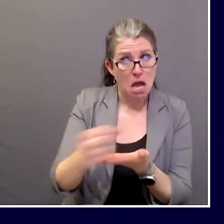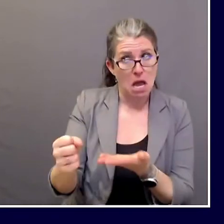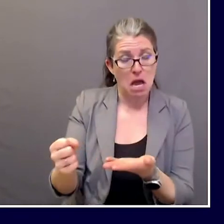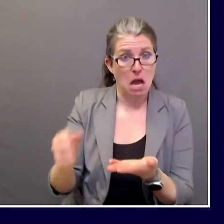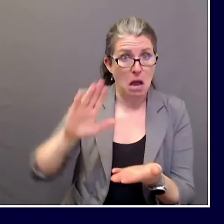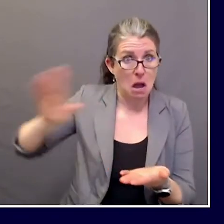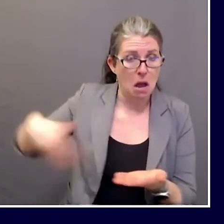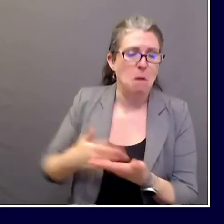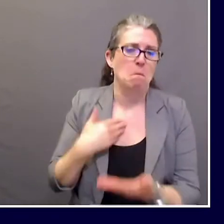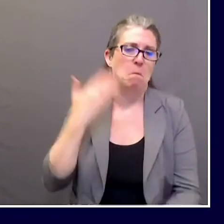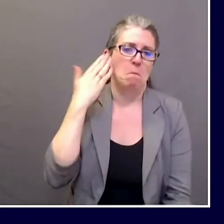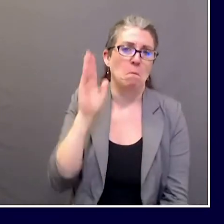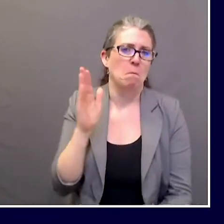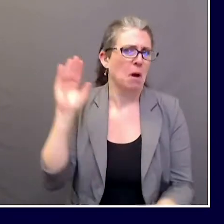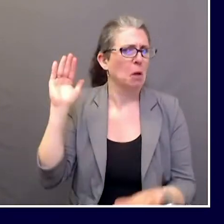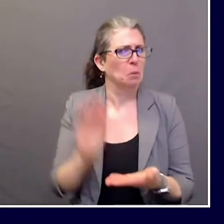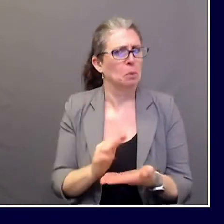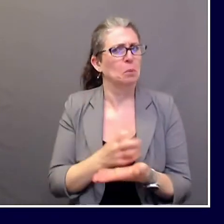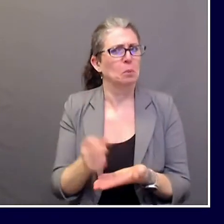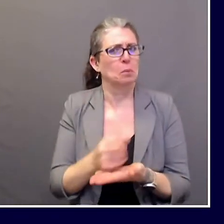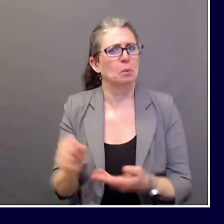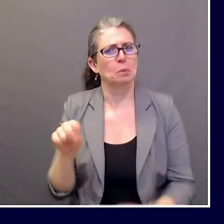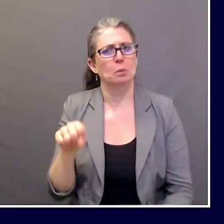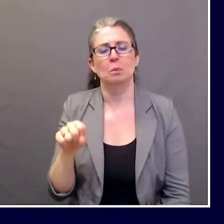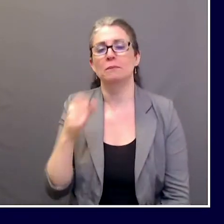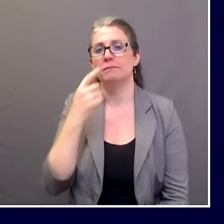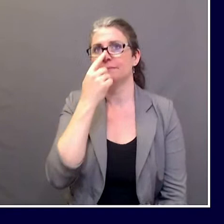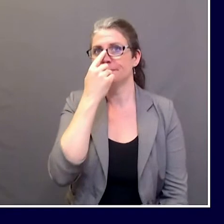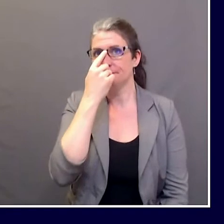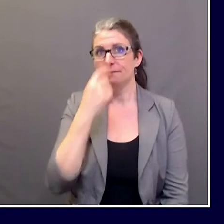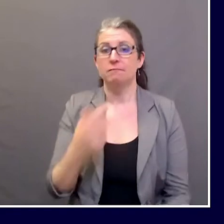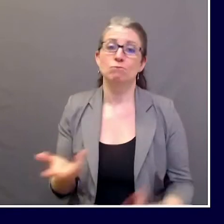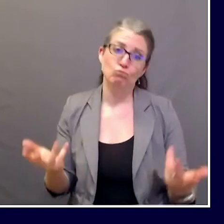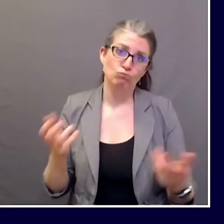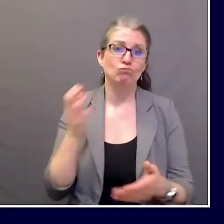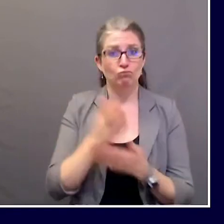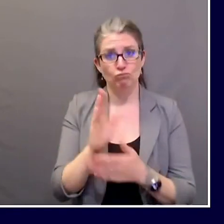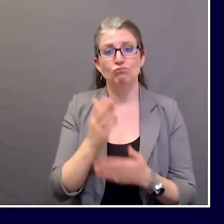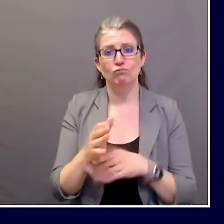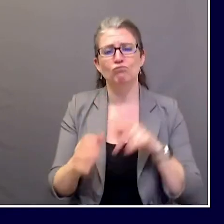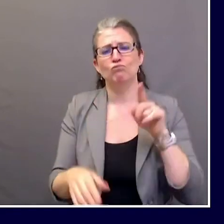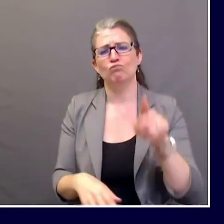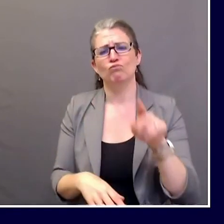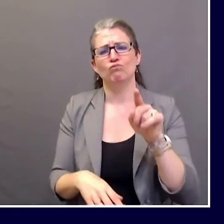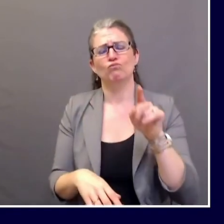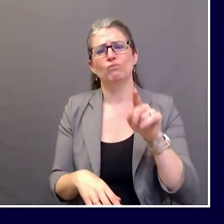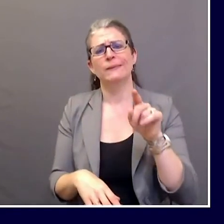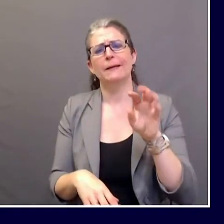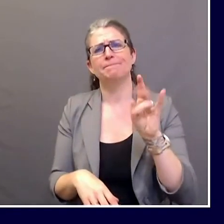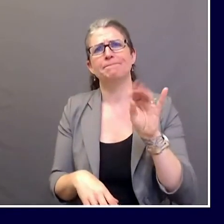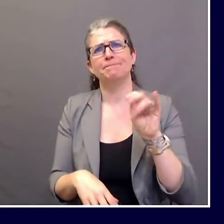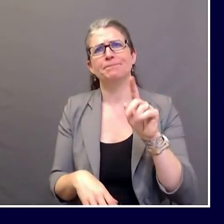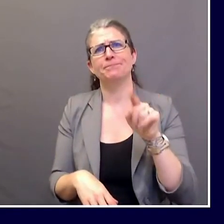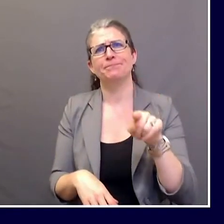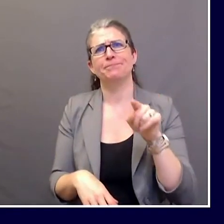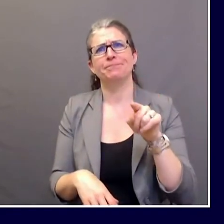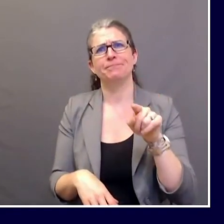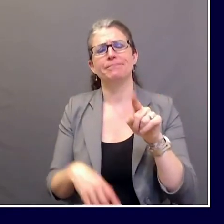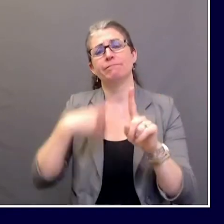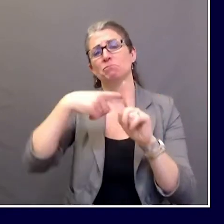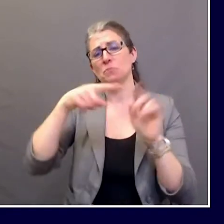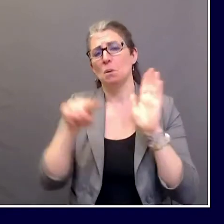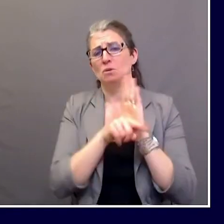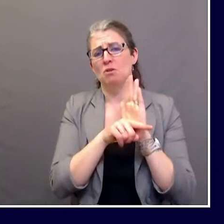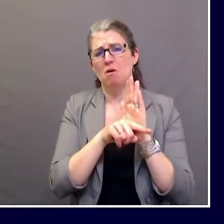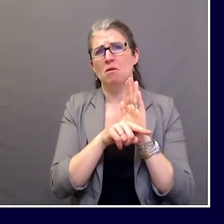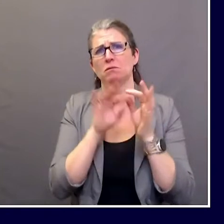Okay, and then I'm wondering what you think about, there's been a lot of discussion about trade-offs. The decision by the